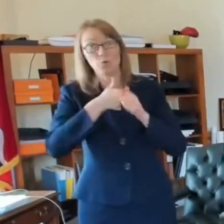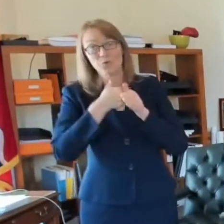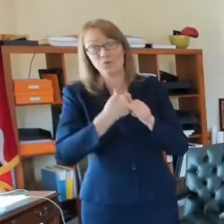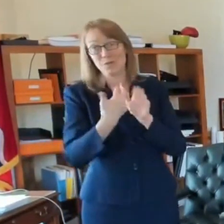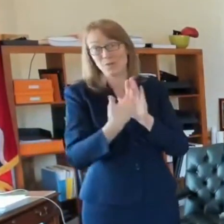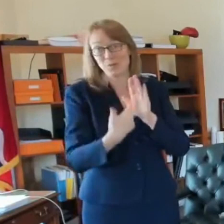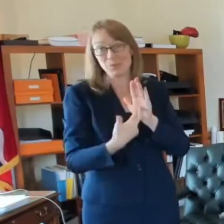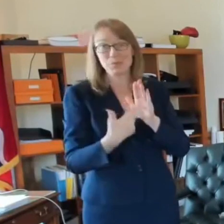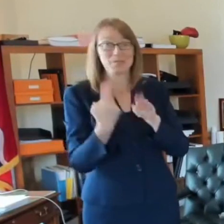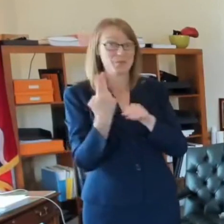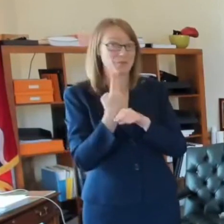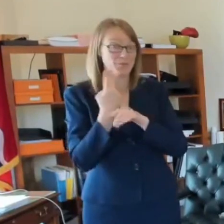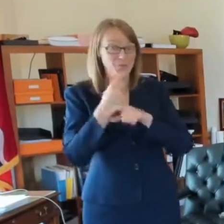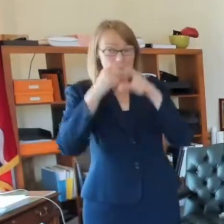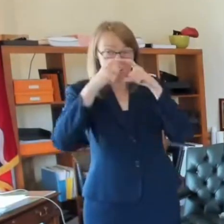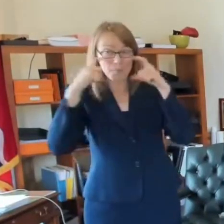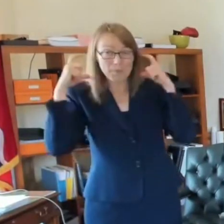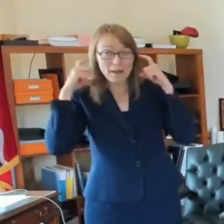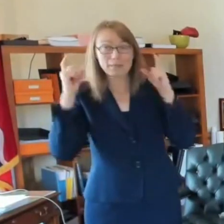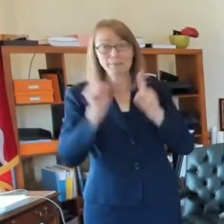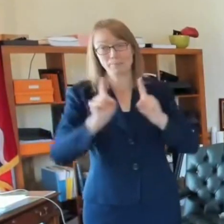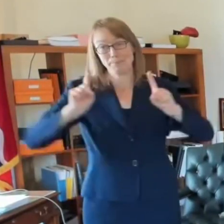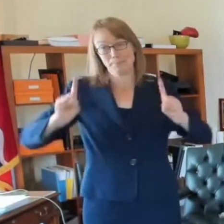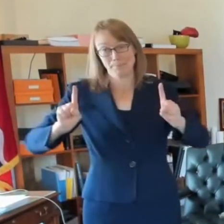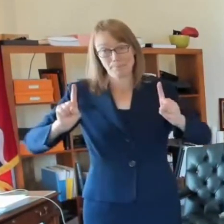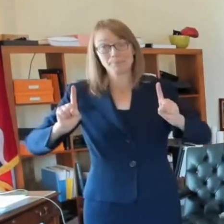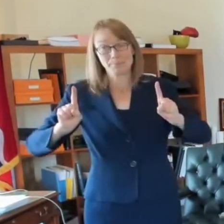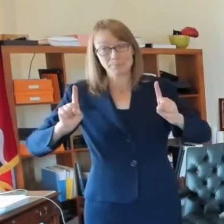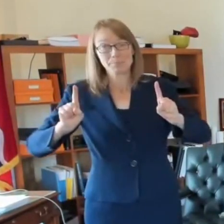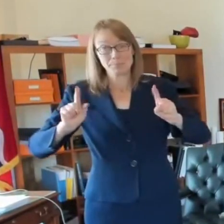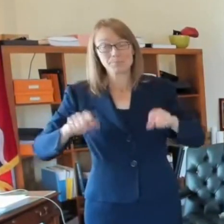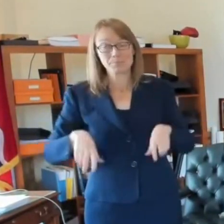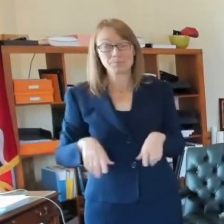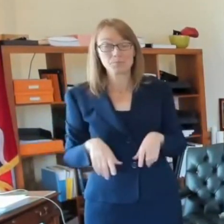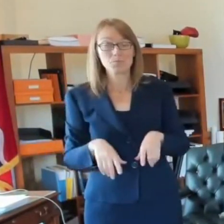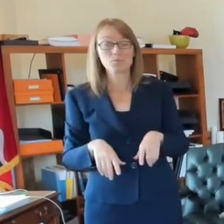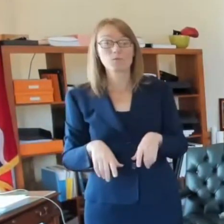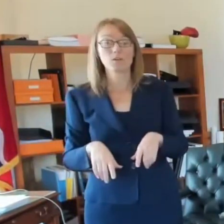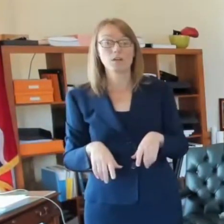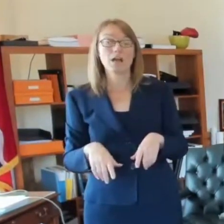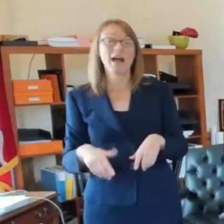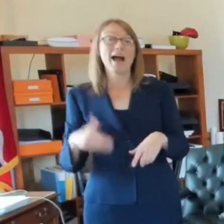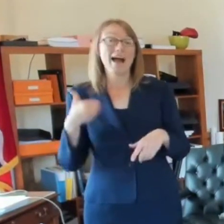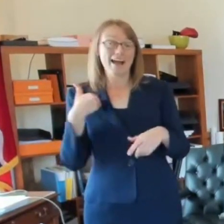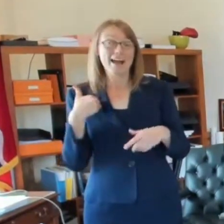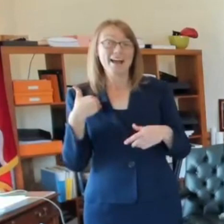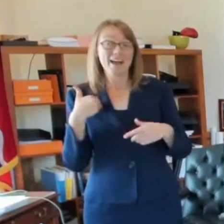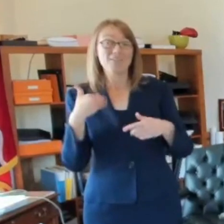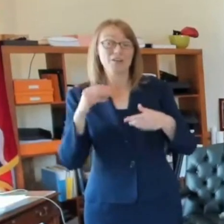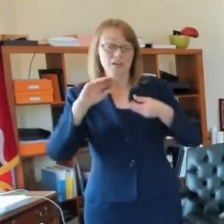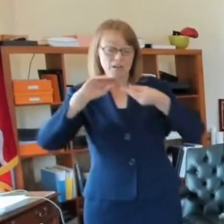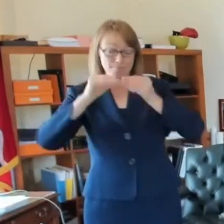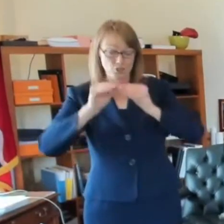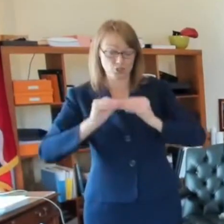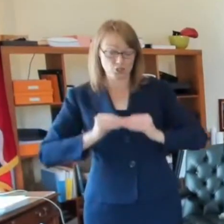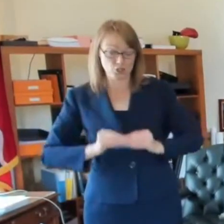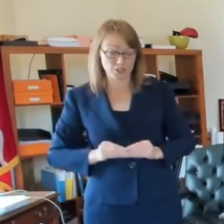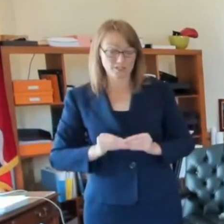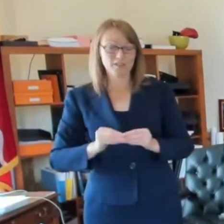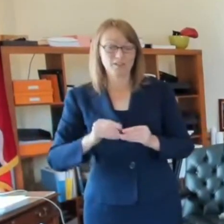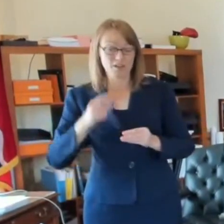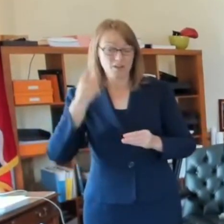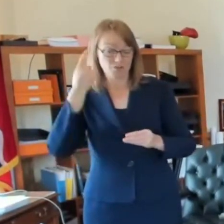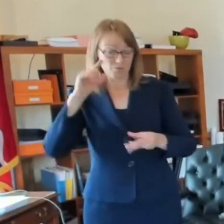social distancing. These numbers, and I've got them in front of me here from, the last 3 months,